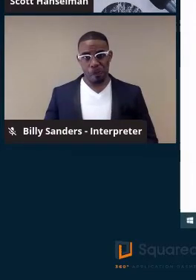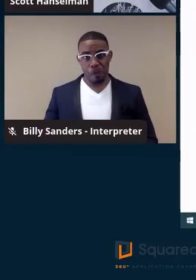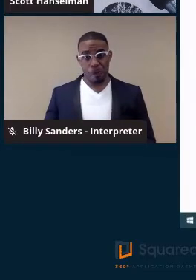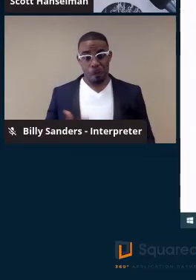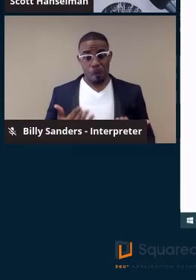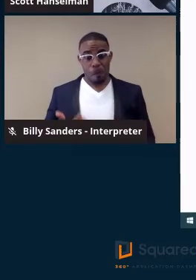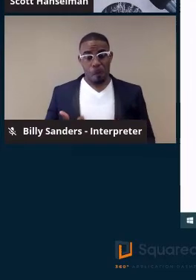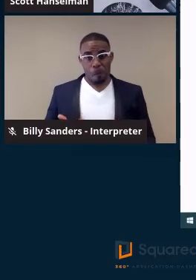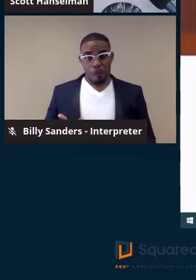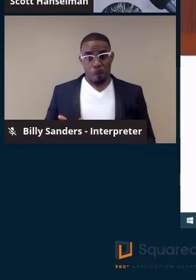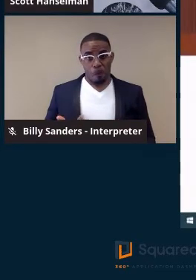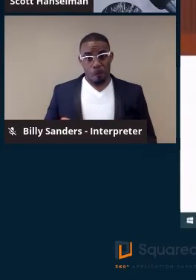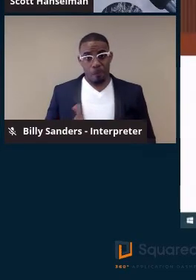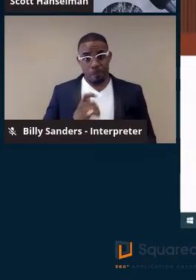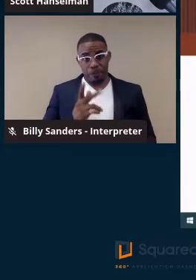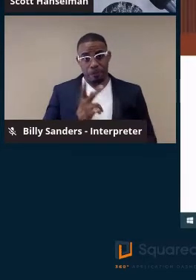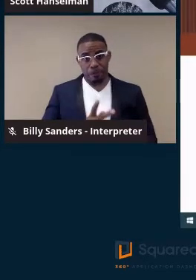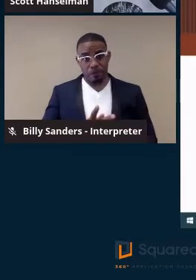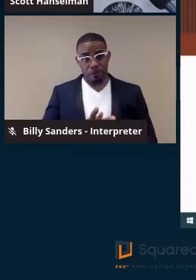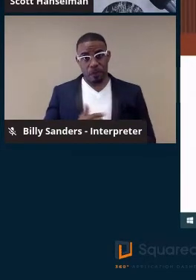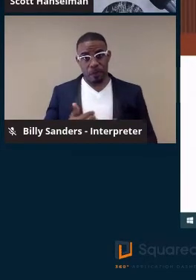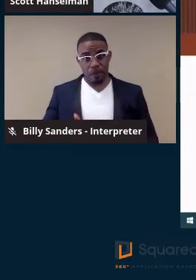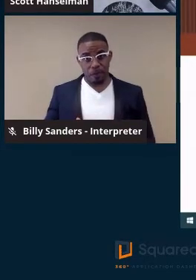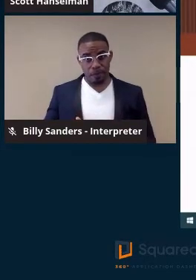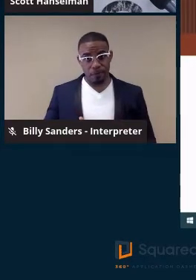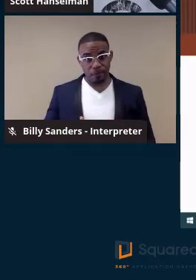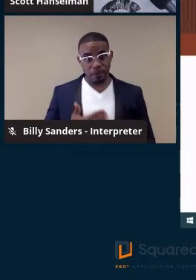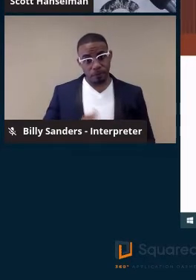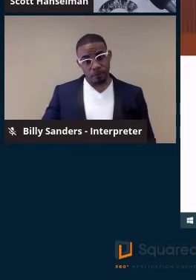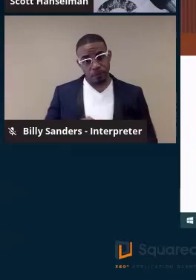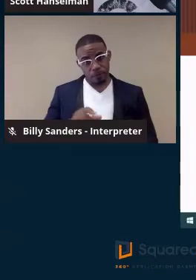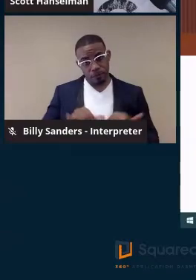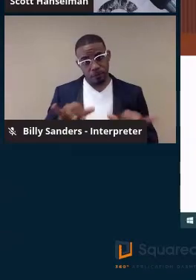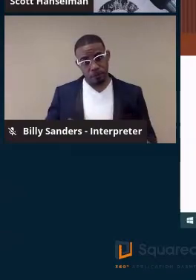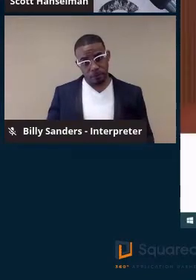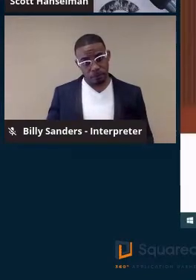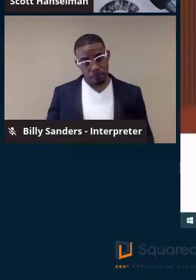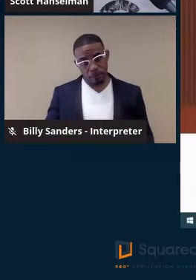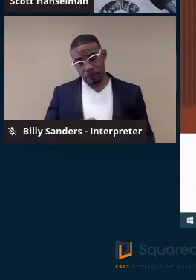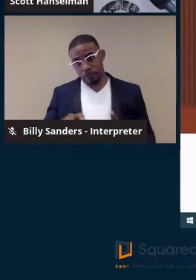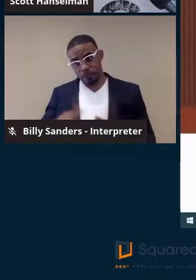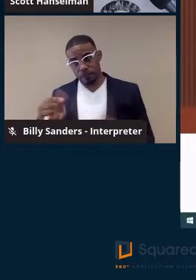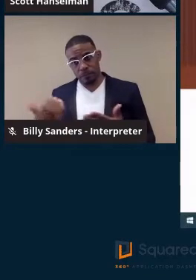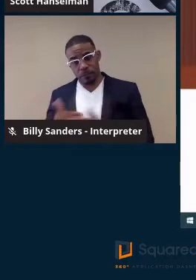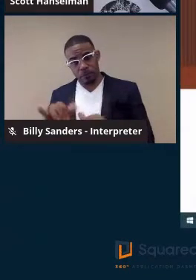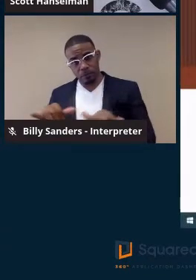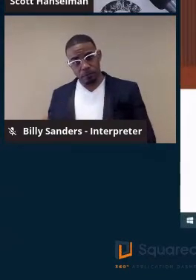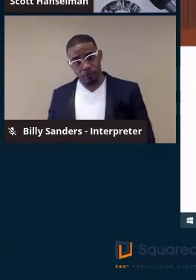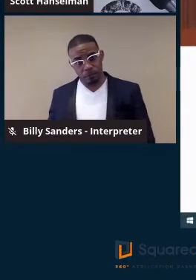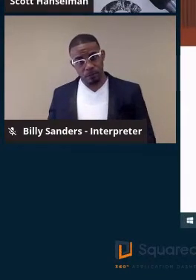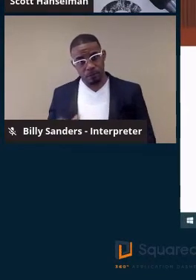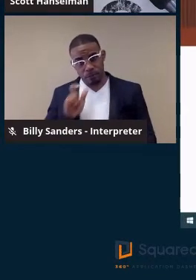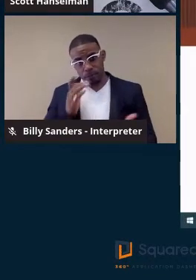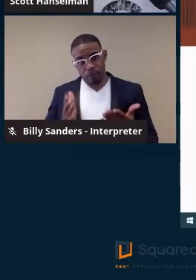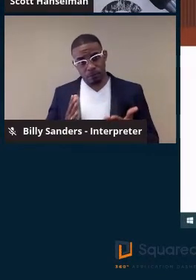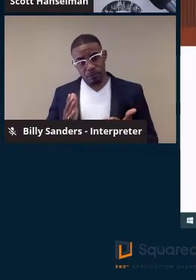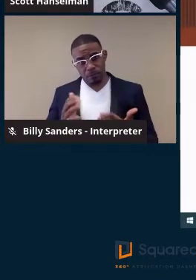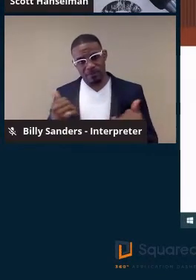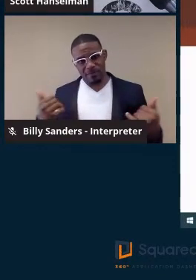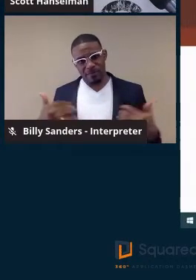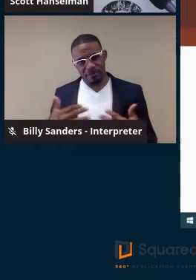Currently, the thing that's keeping me from switching my main system over to the new system is probably